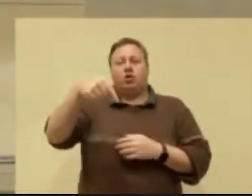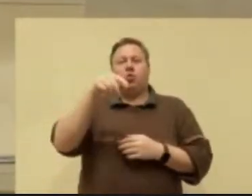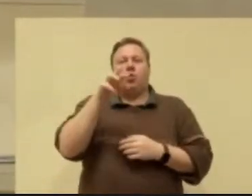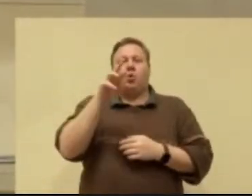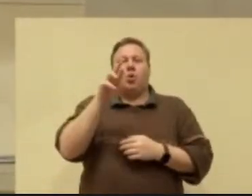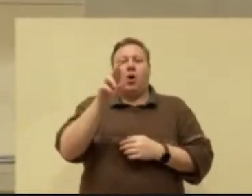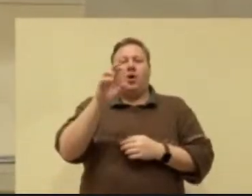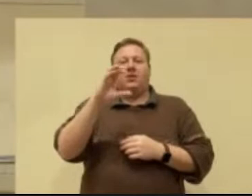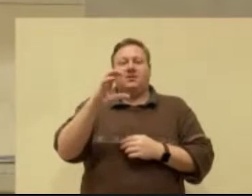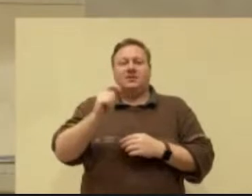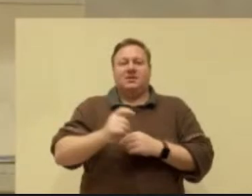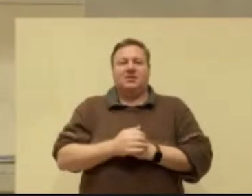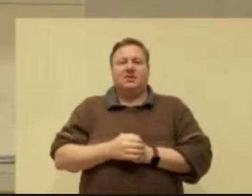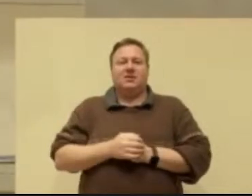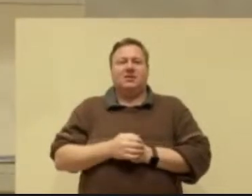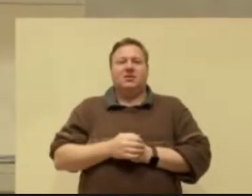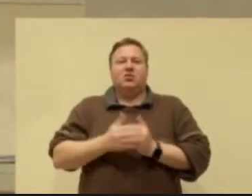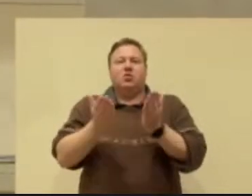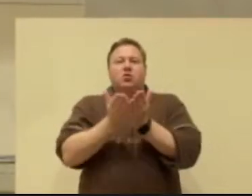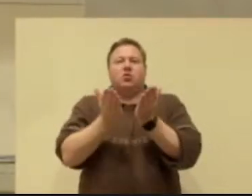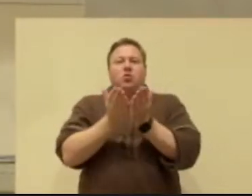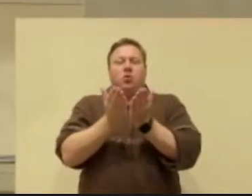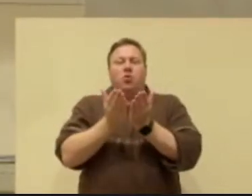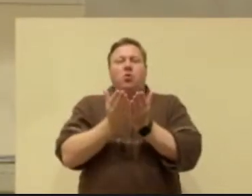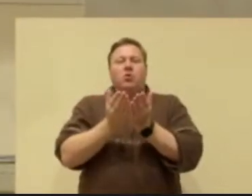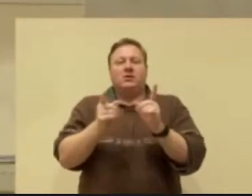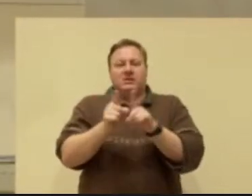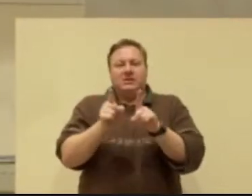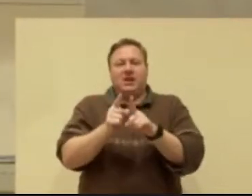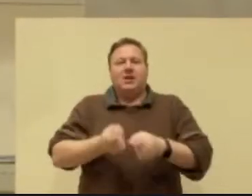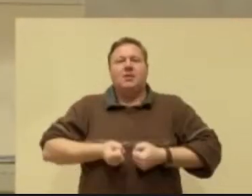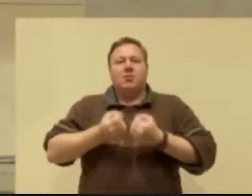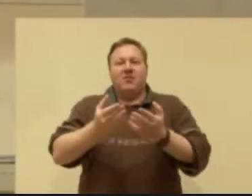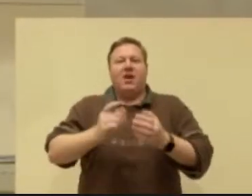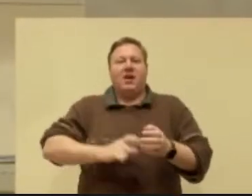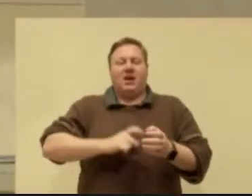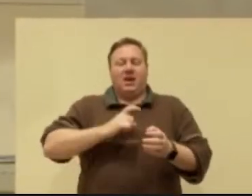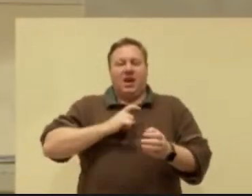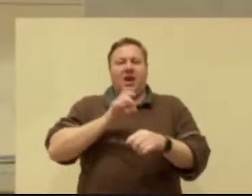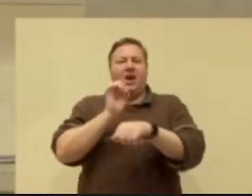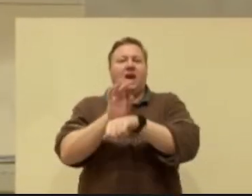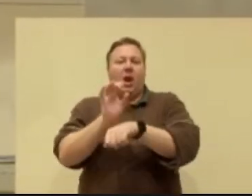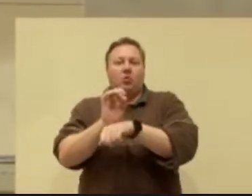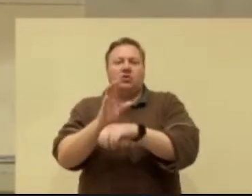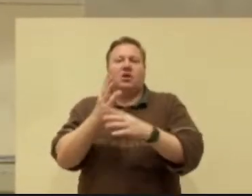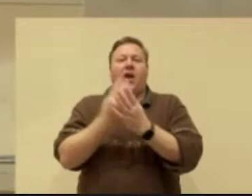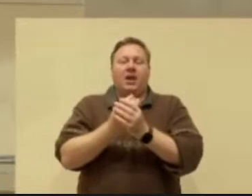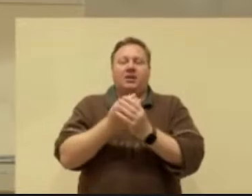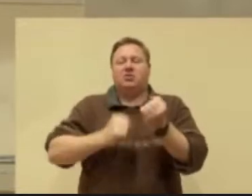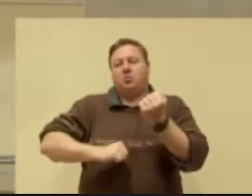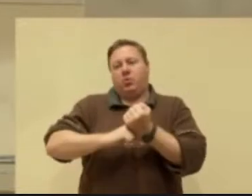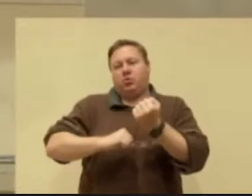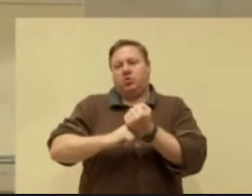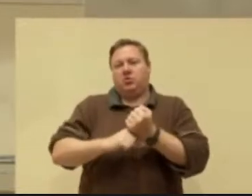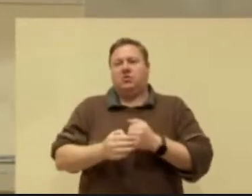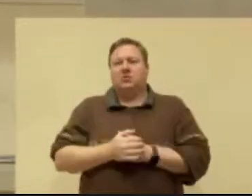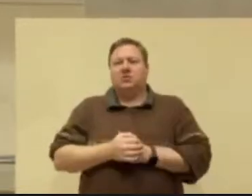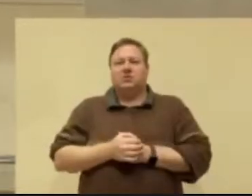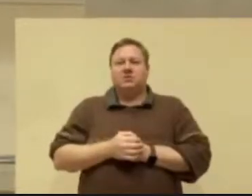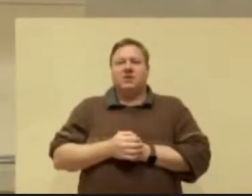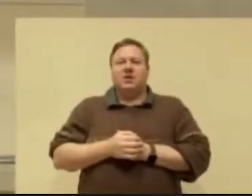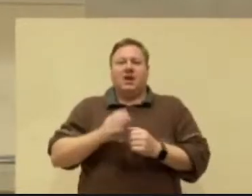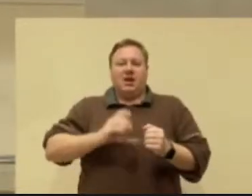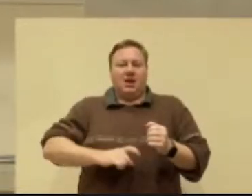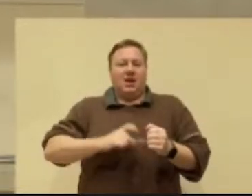we also at schools provide what we call care counseling and support and this care and counseling is